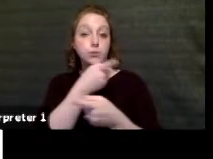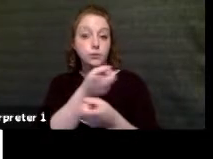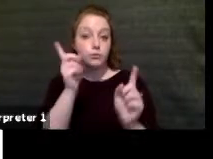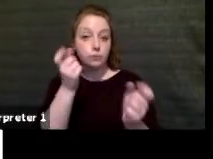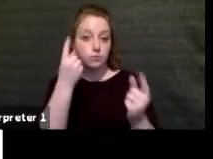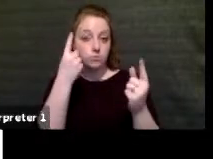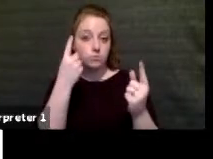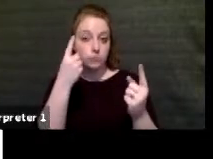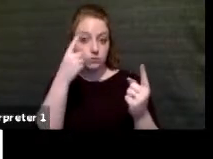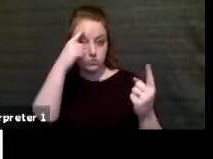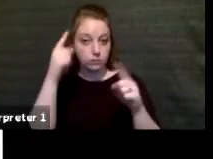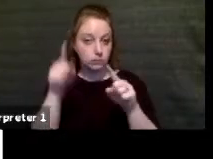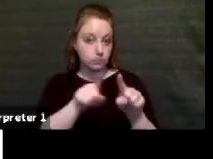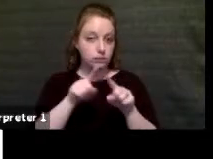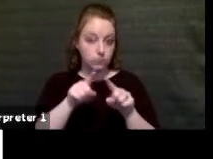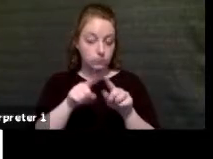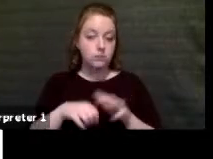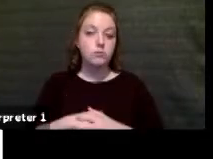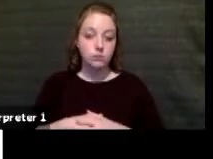understanding.